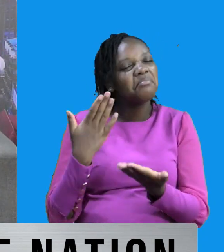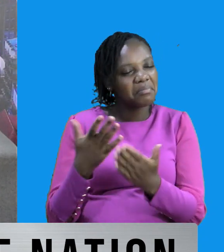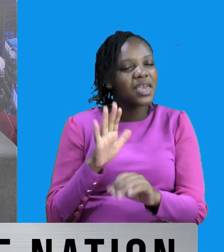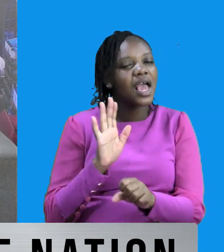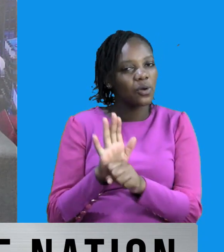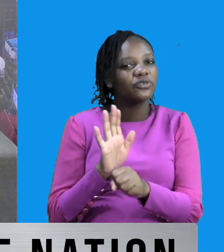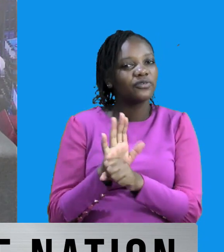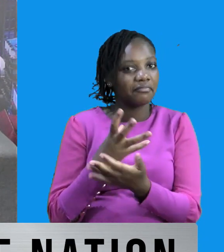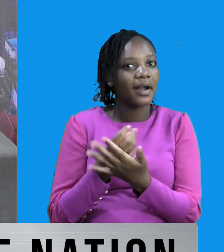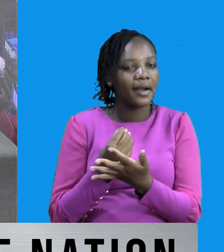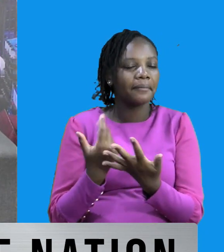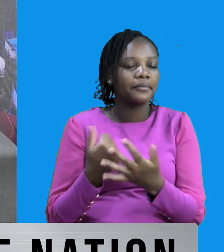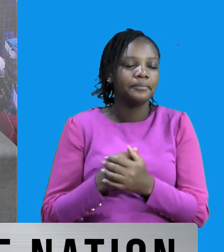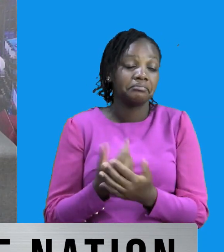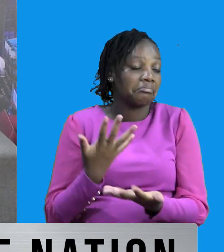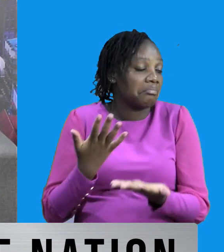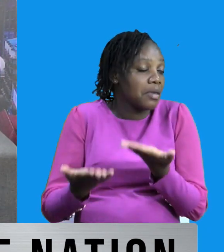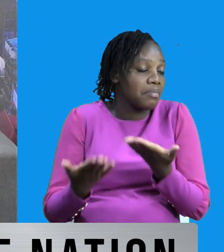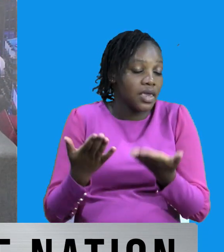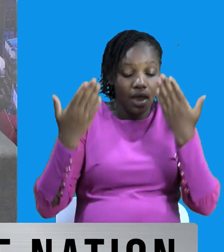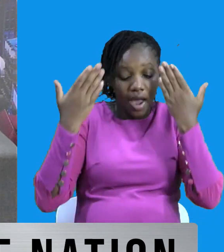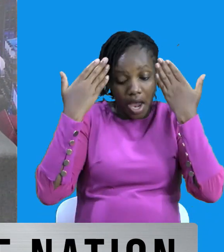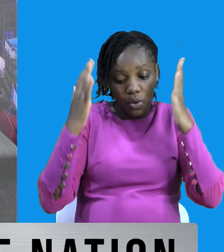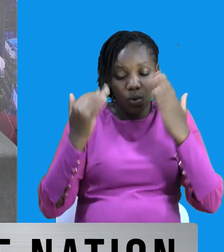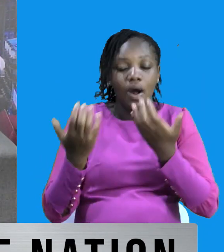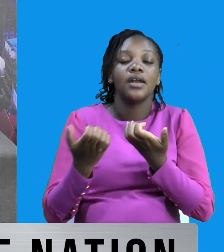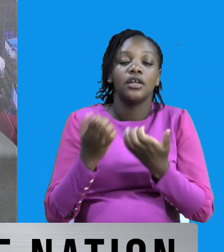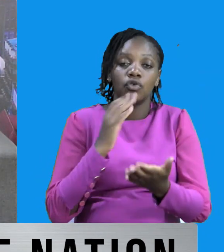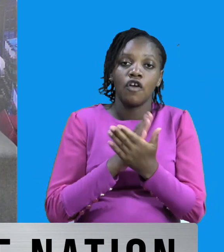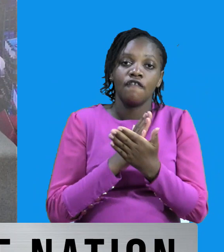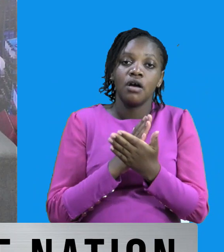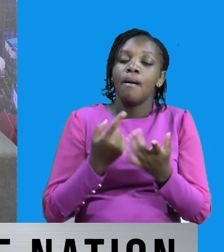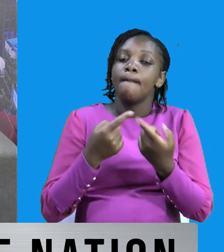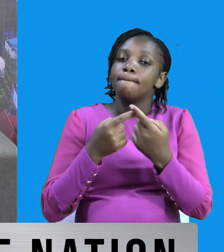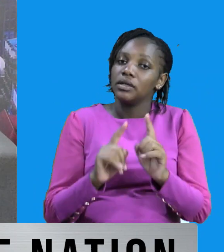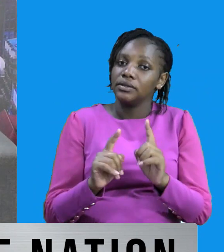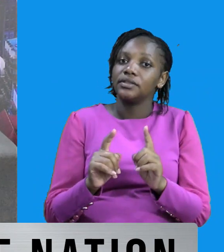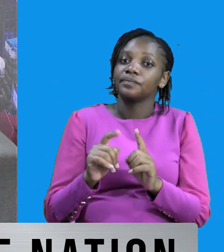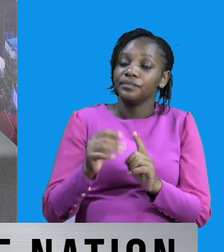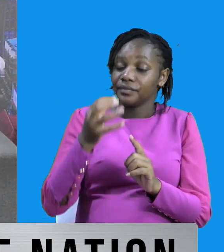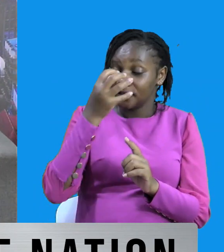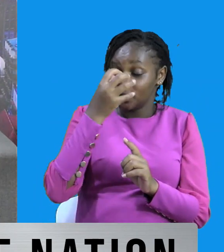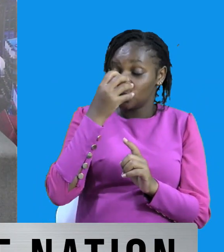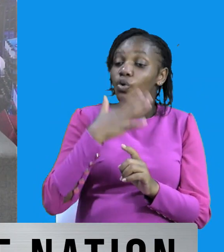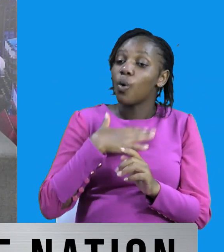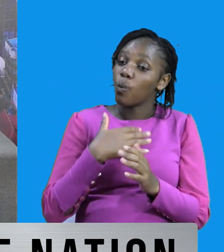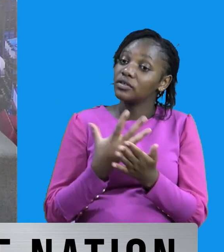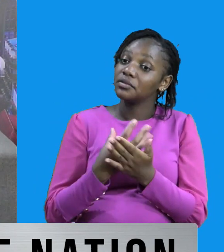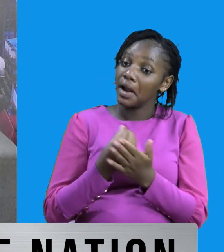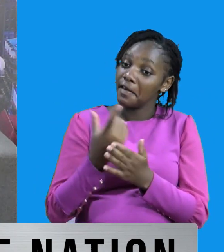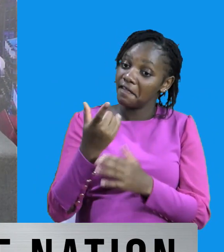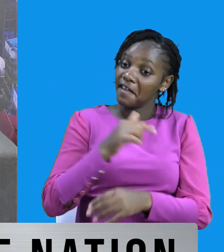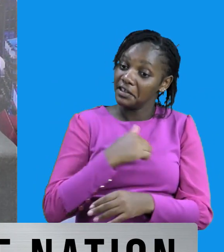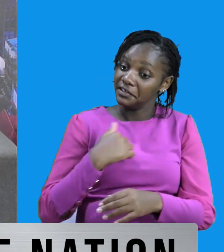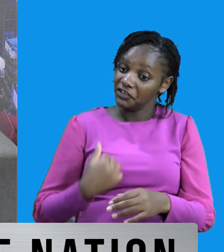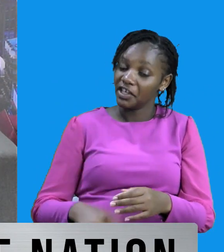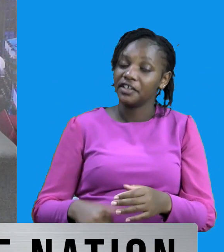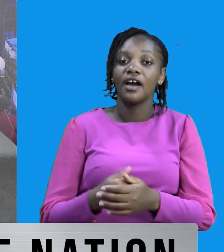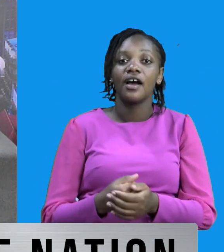Yeah, it's a big figure. I need to confirm the figure. But he's asking for real money that is going to be huge.